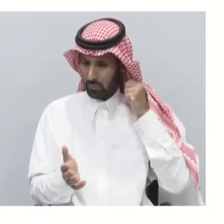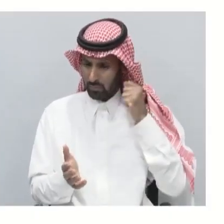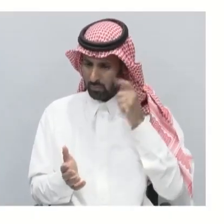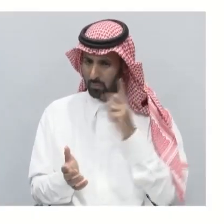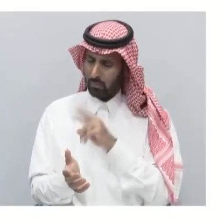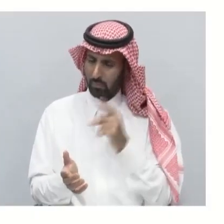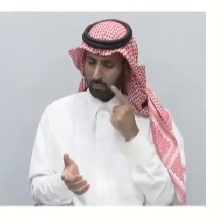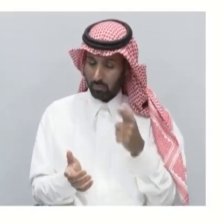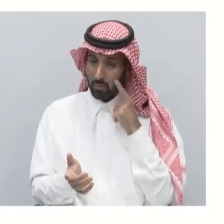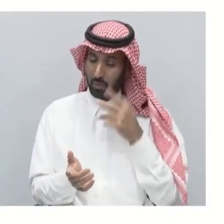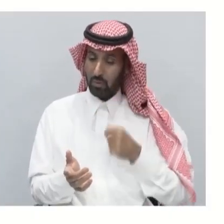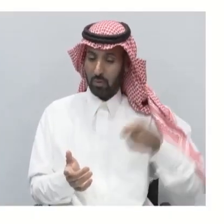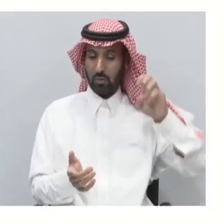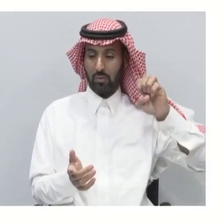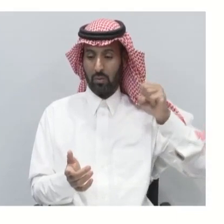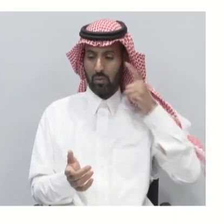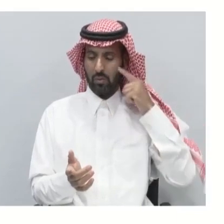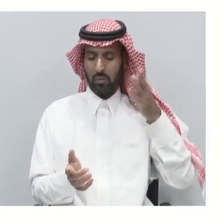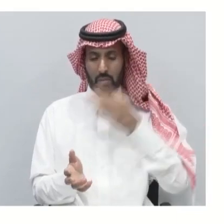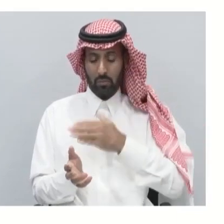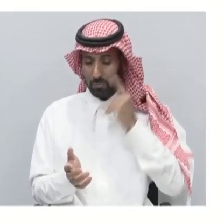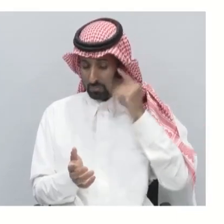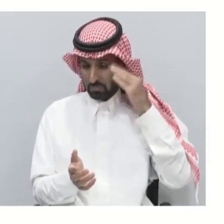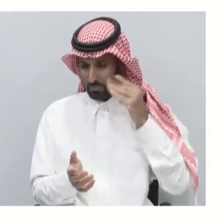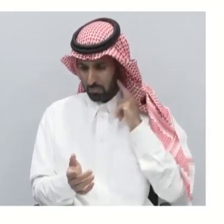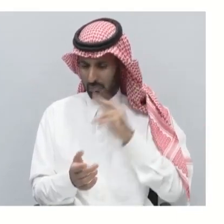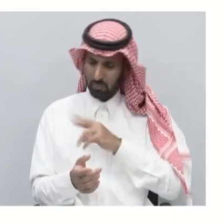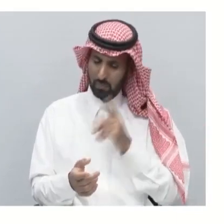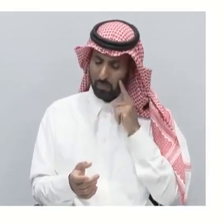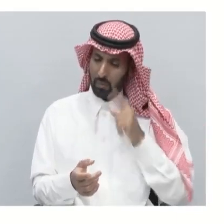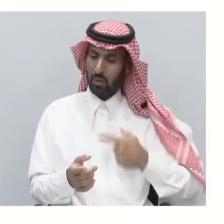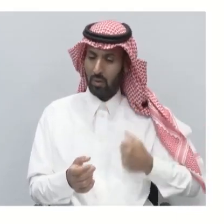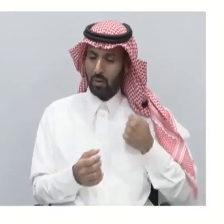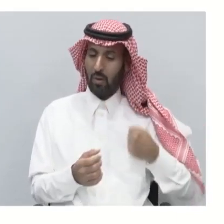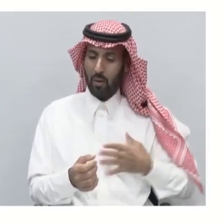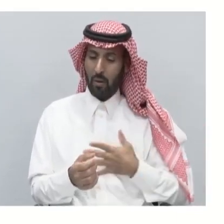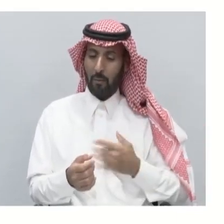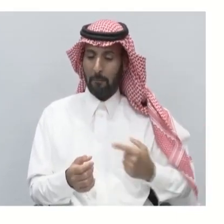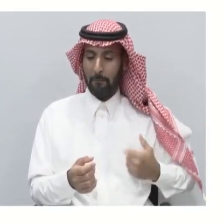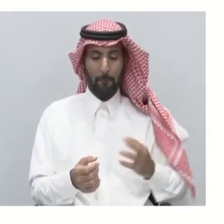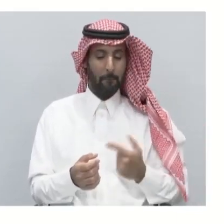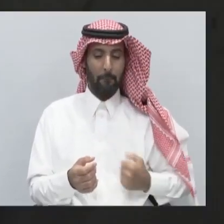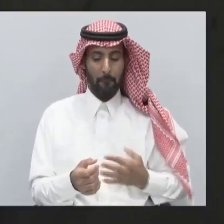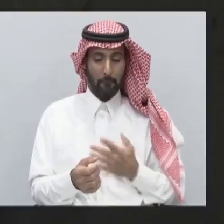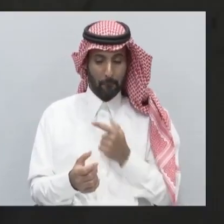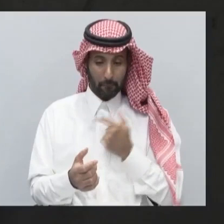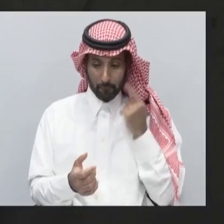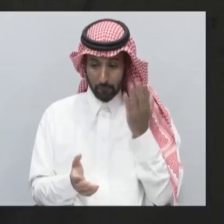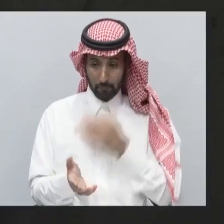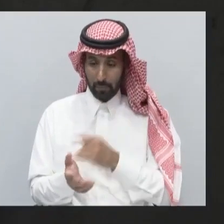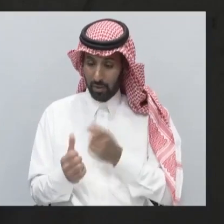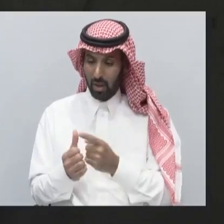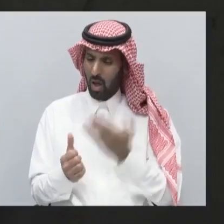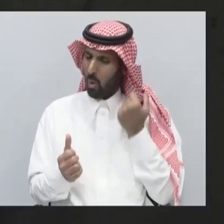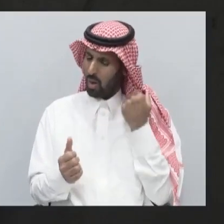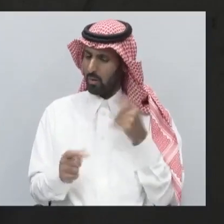something like, dear sir, dear Mr. or Mrs., with his or her family name. This time you're not using the first